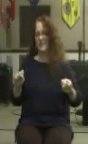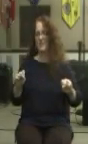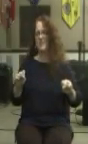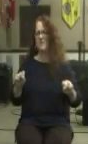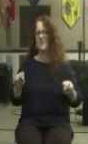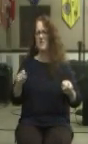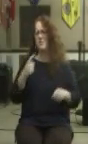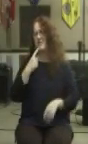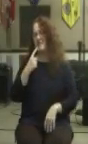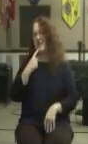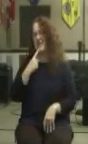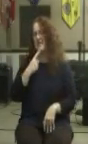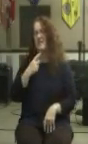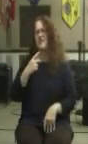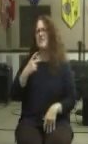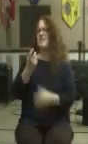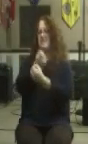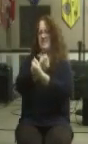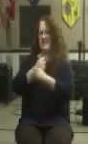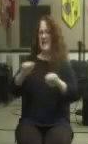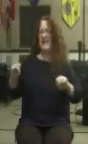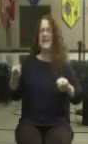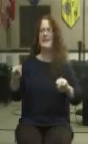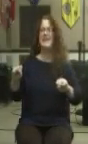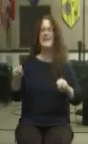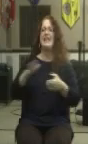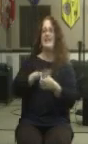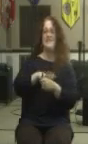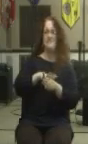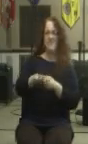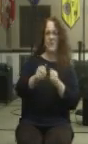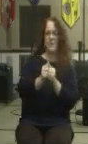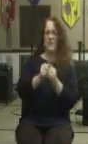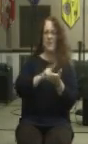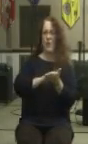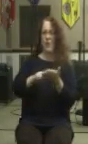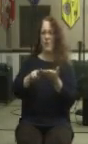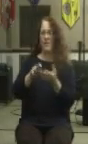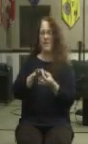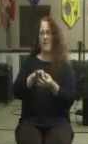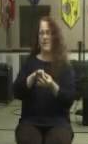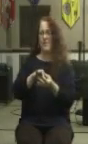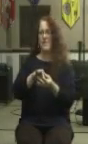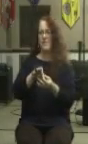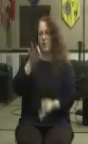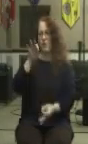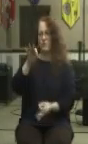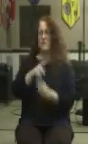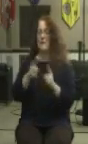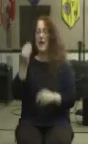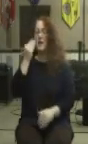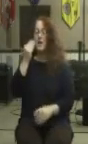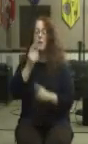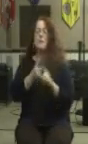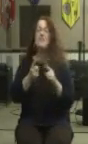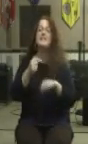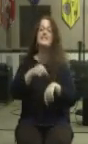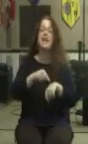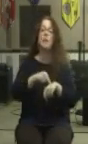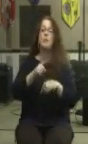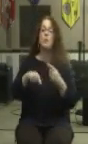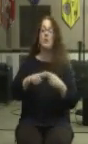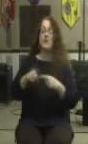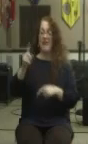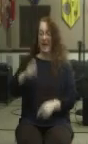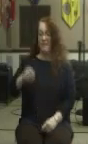saved. We can go to the extreme and how they used to say, saved, sanctified, and filled with the Holy Ghost. I know that, but